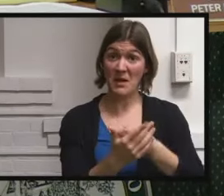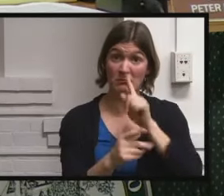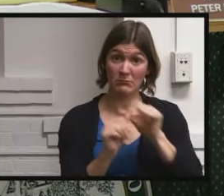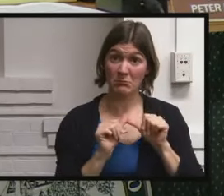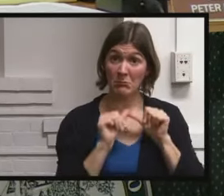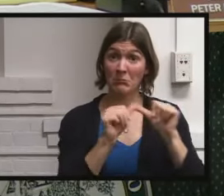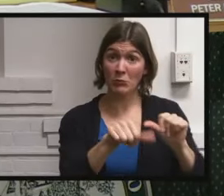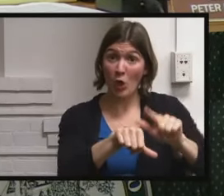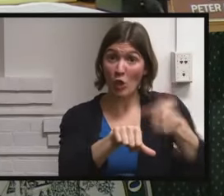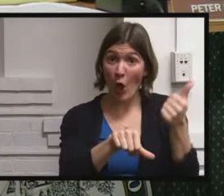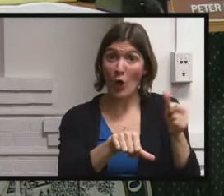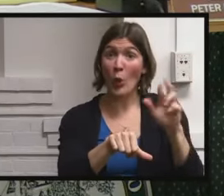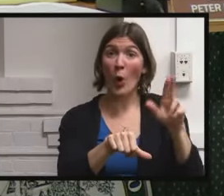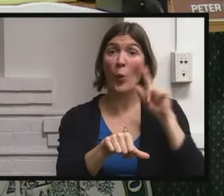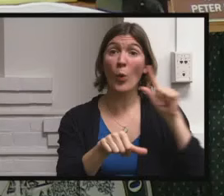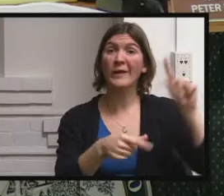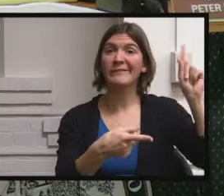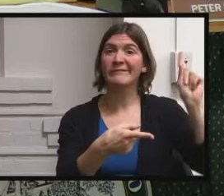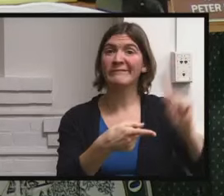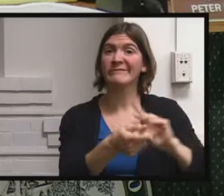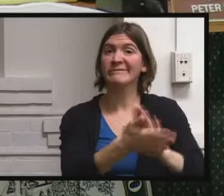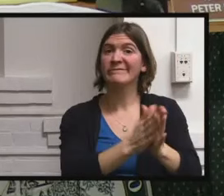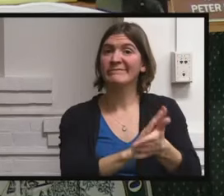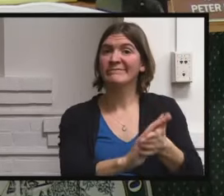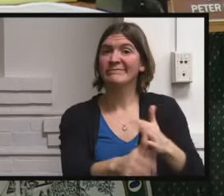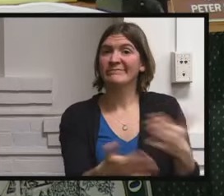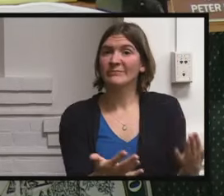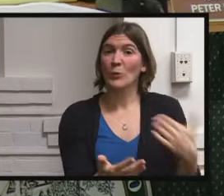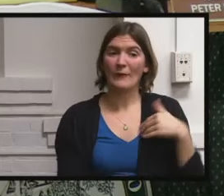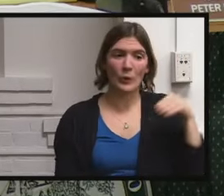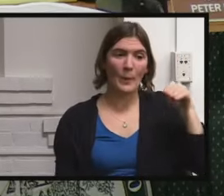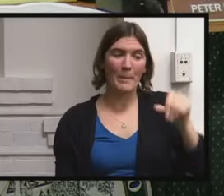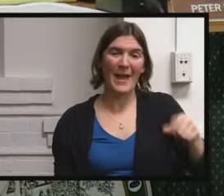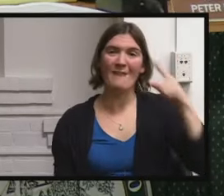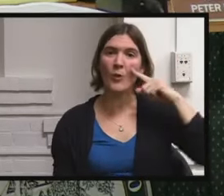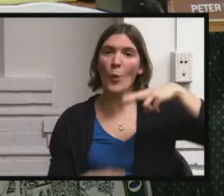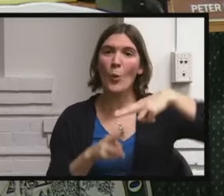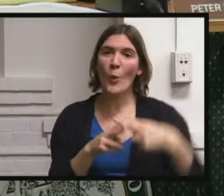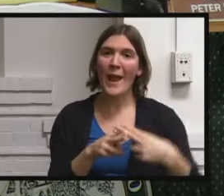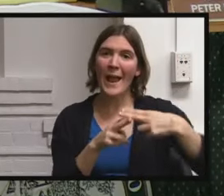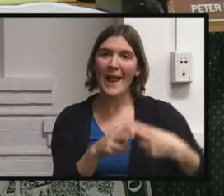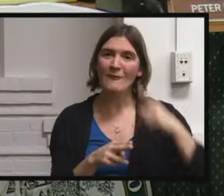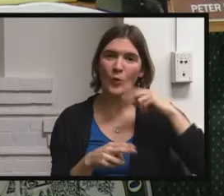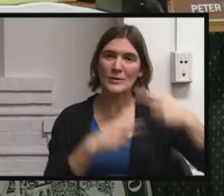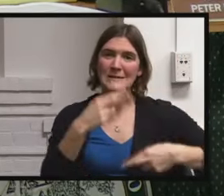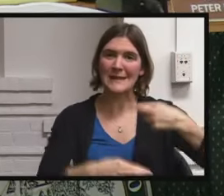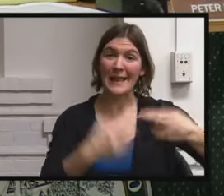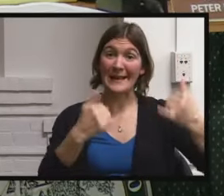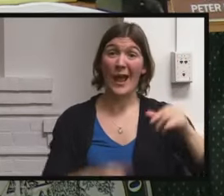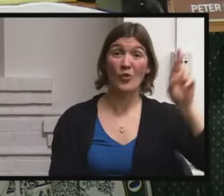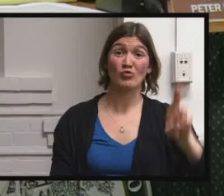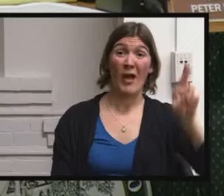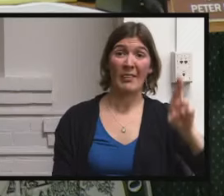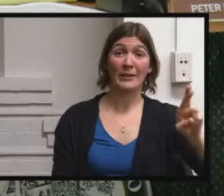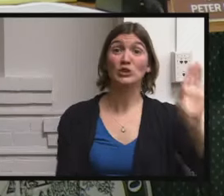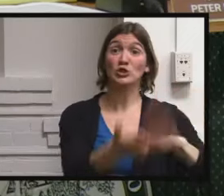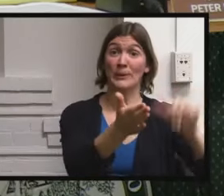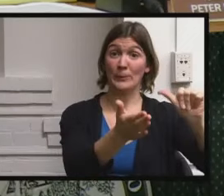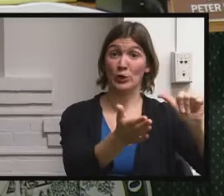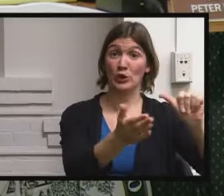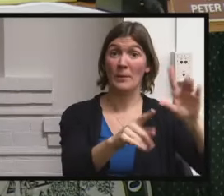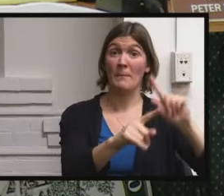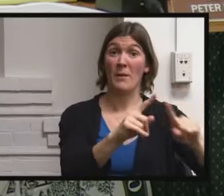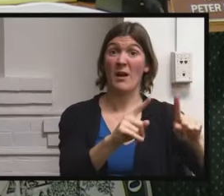long-term or would they be illusory? Because the money we have to pay for tipping recyclables right now in Rutland is low,